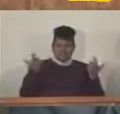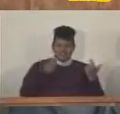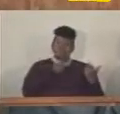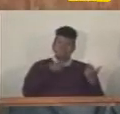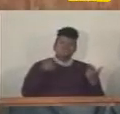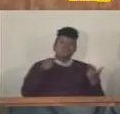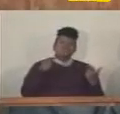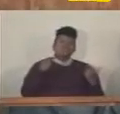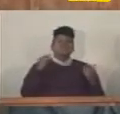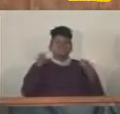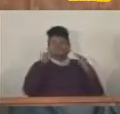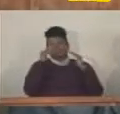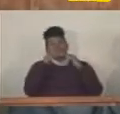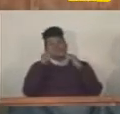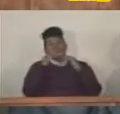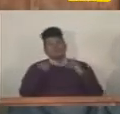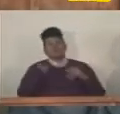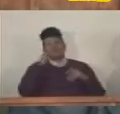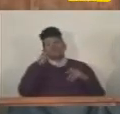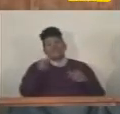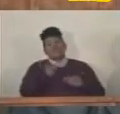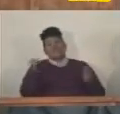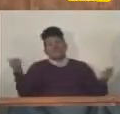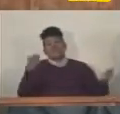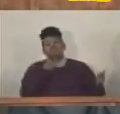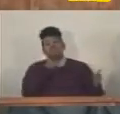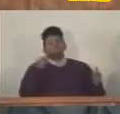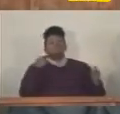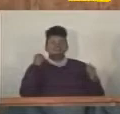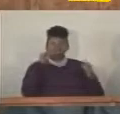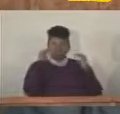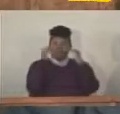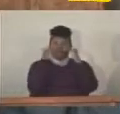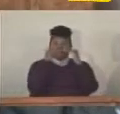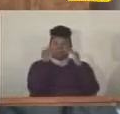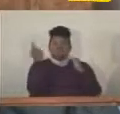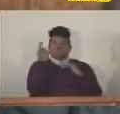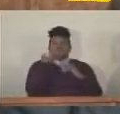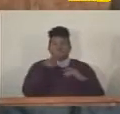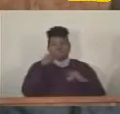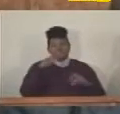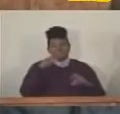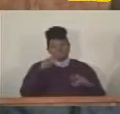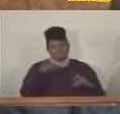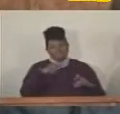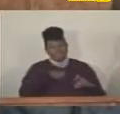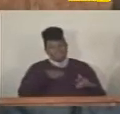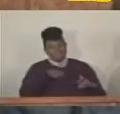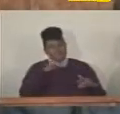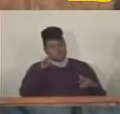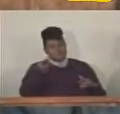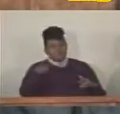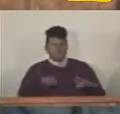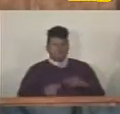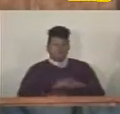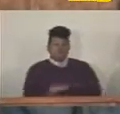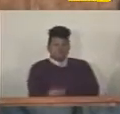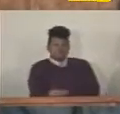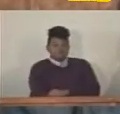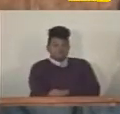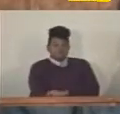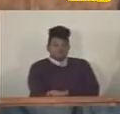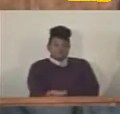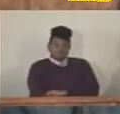Mr. President, I've always been fascinated by the term a substantial risk of injustice, although I know it's part of our legal